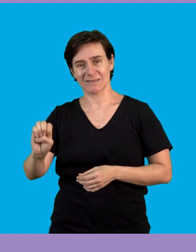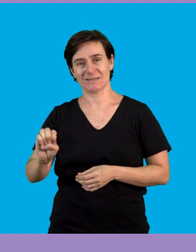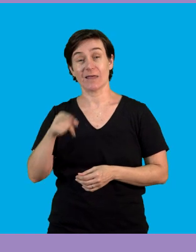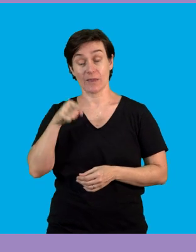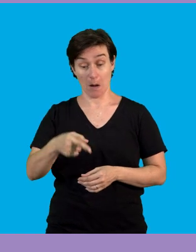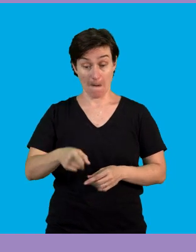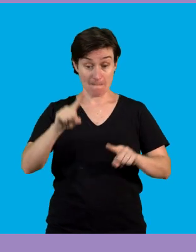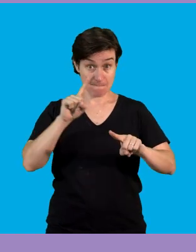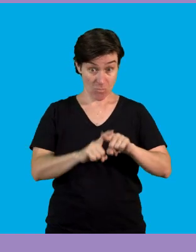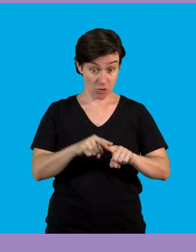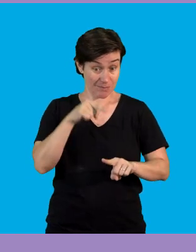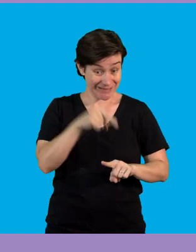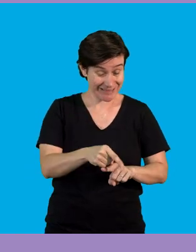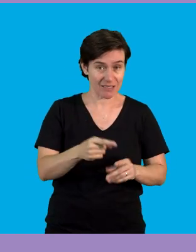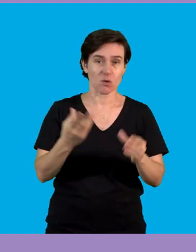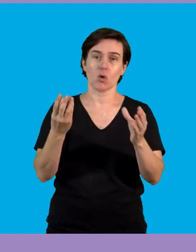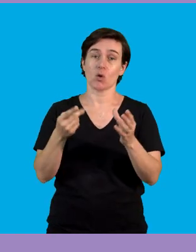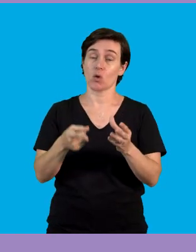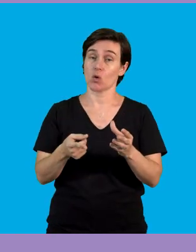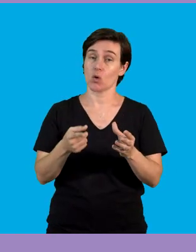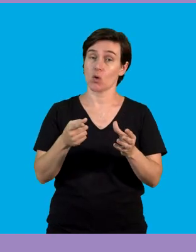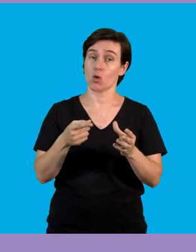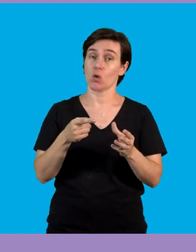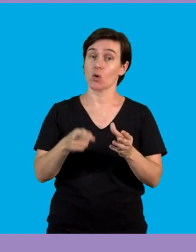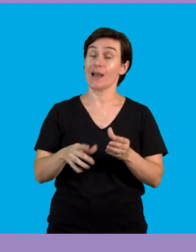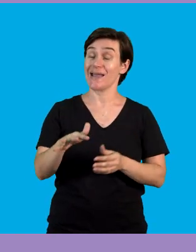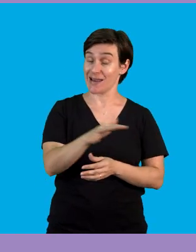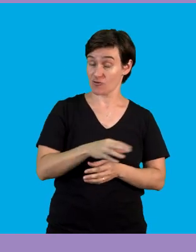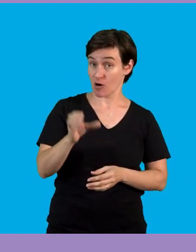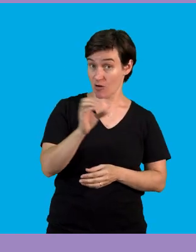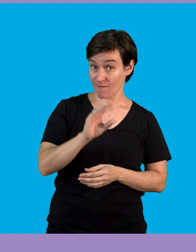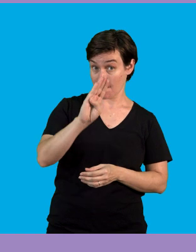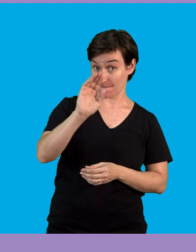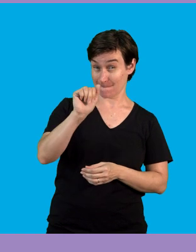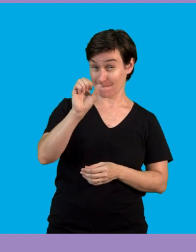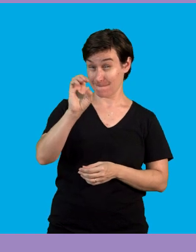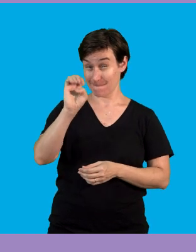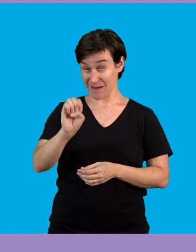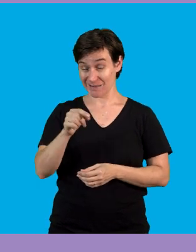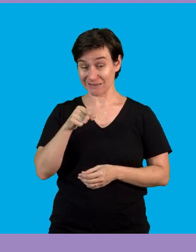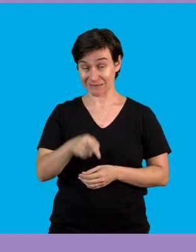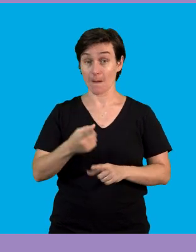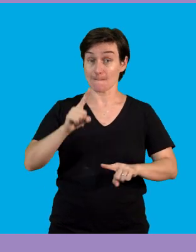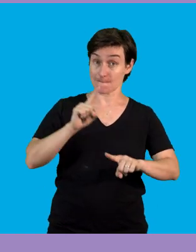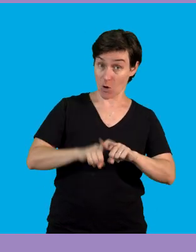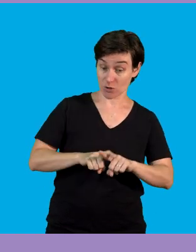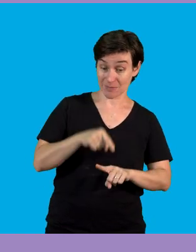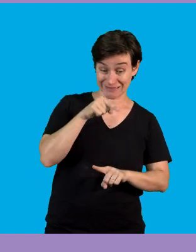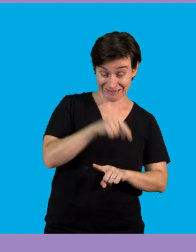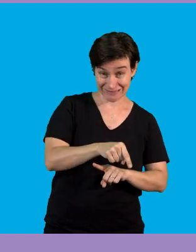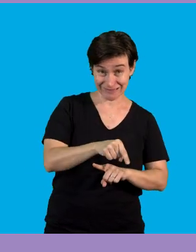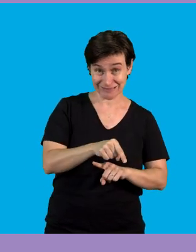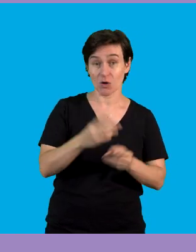we multiply that with we take the area of the base, and then we're going to multiply